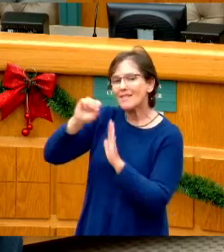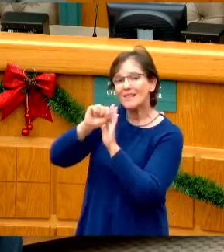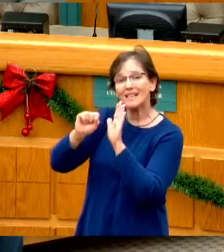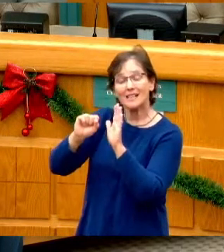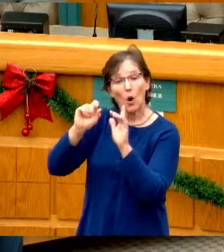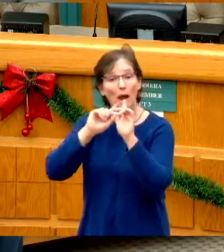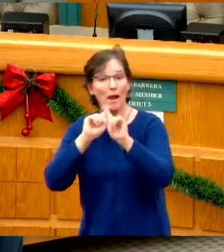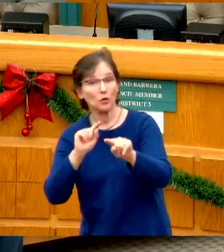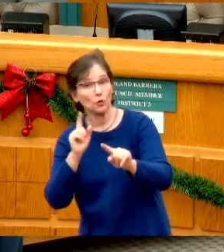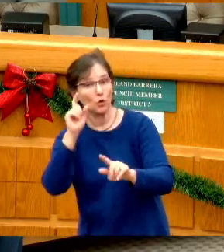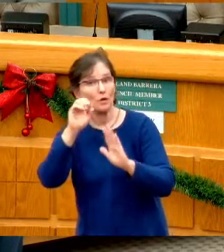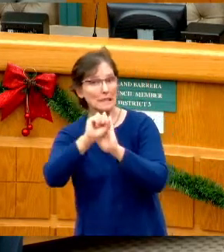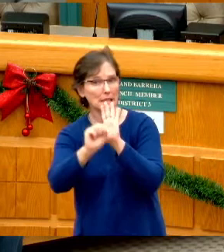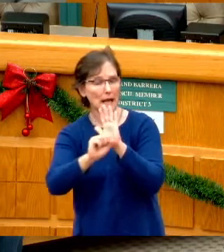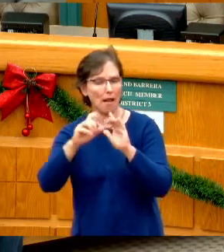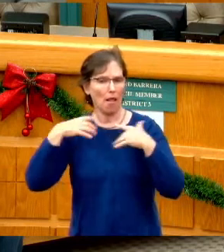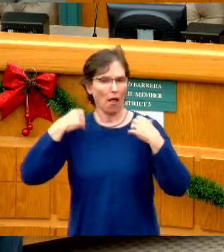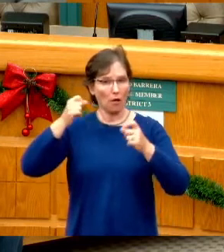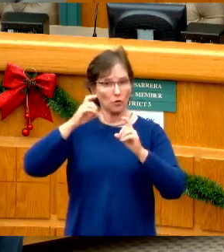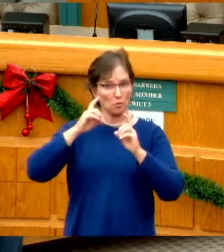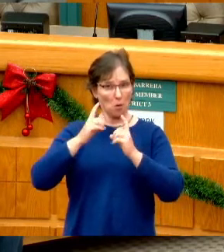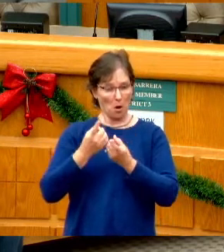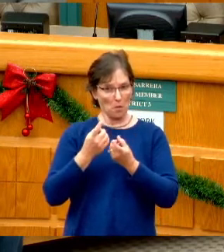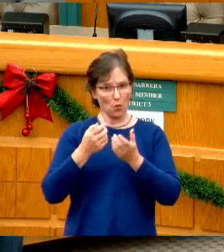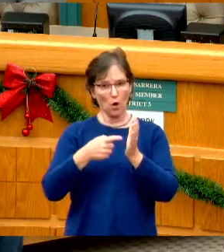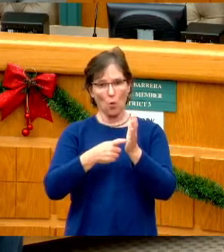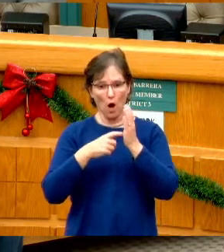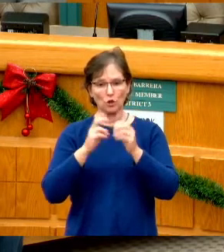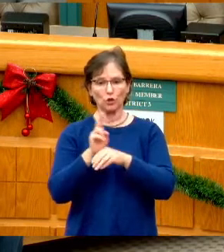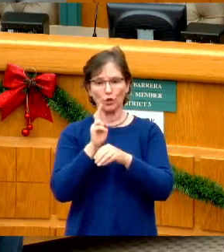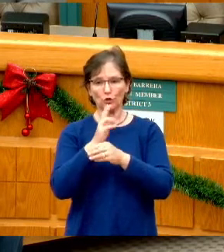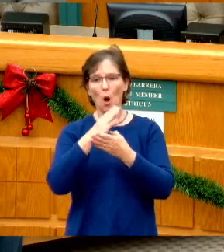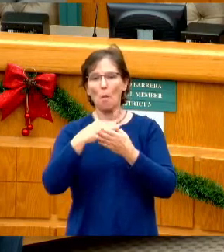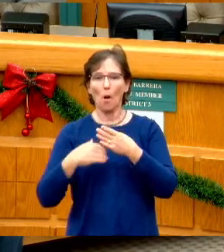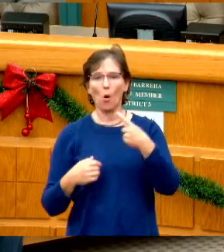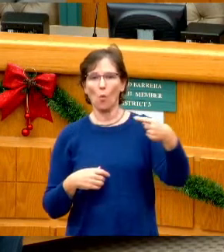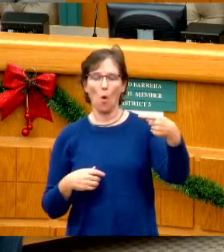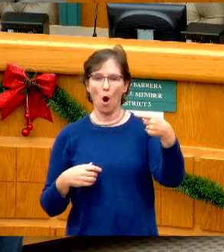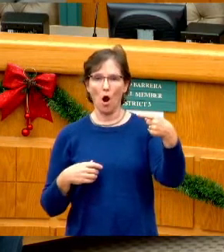has anything that's COVID-related in Part 1 and there's an A, B, C, D,